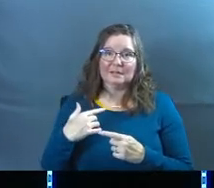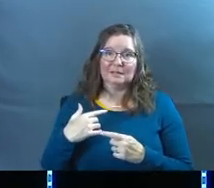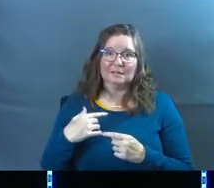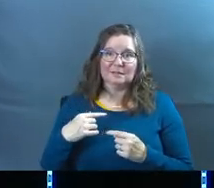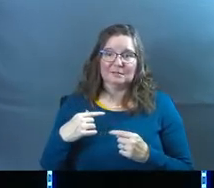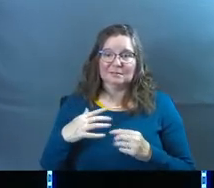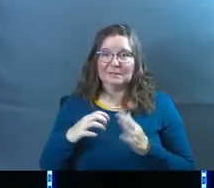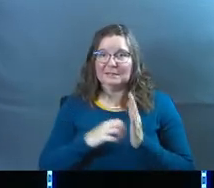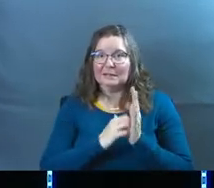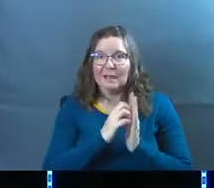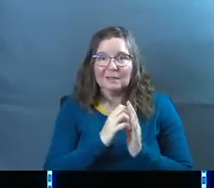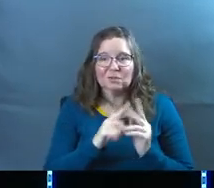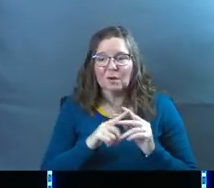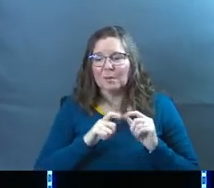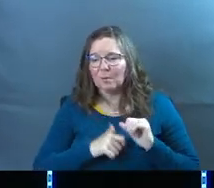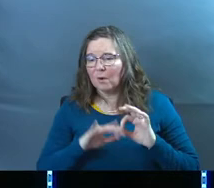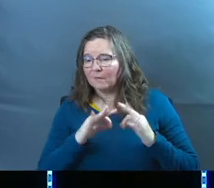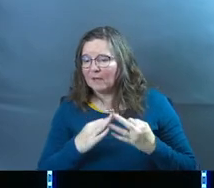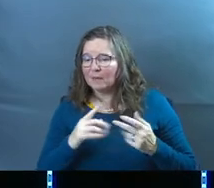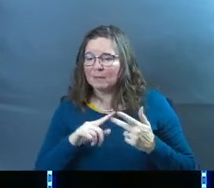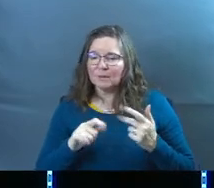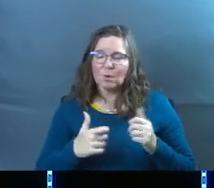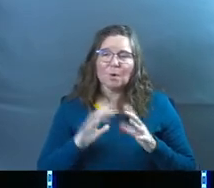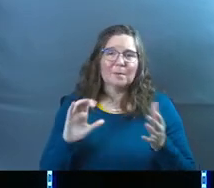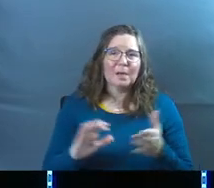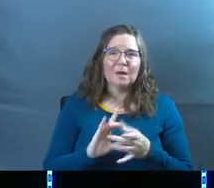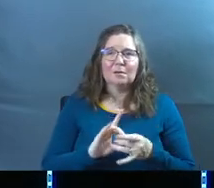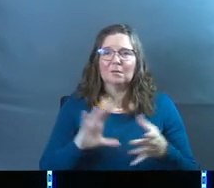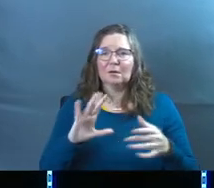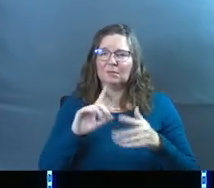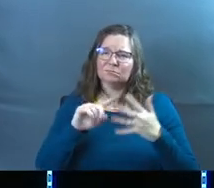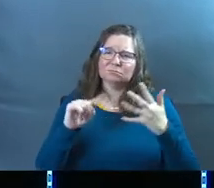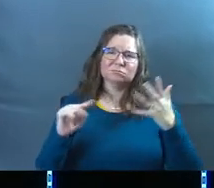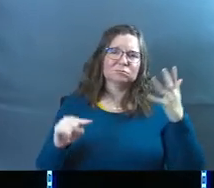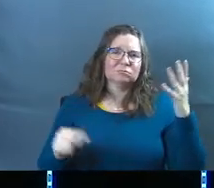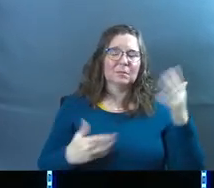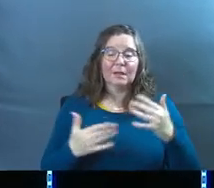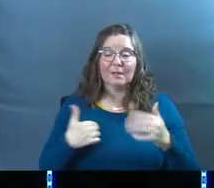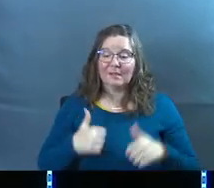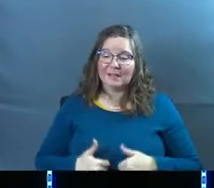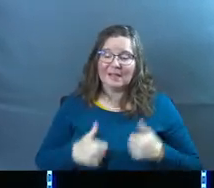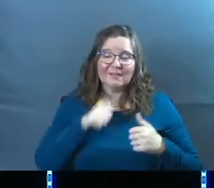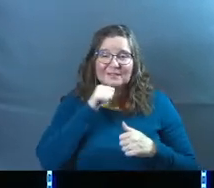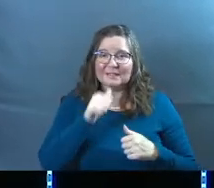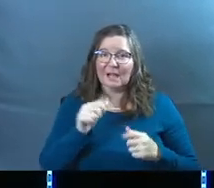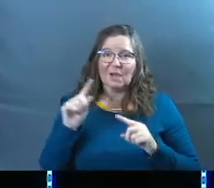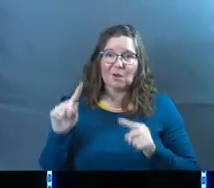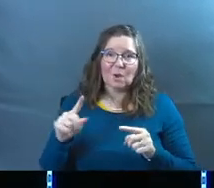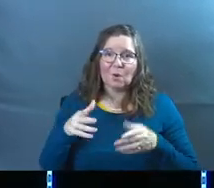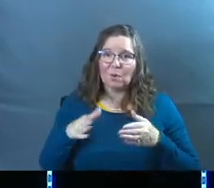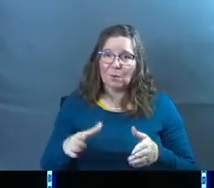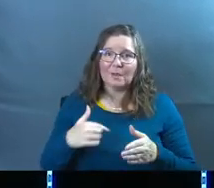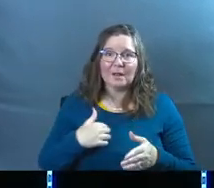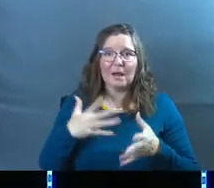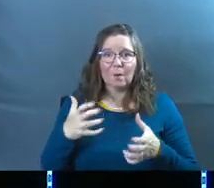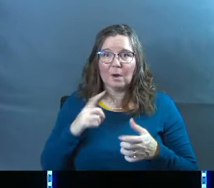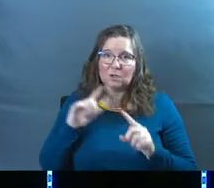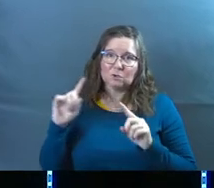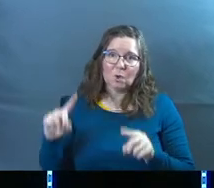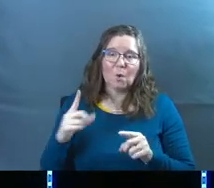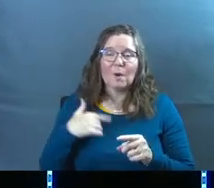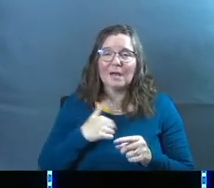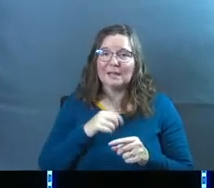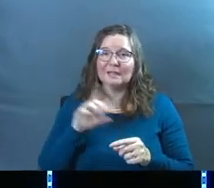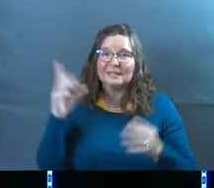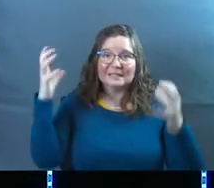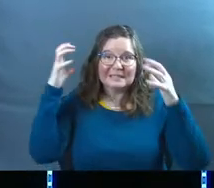and it's been cancer, and it's been a broken family, and it's been a broken marriage, and it's been all the broken things. And this life did not go the way that I wanted it to go.